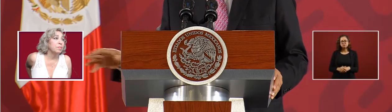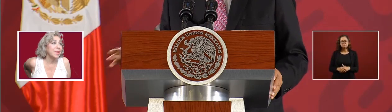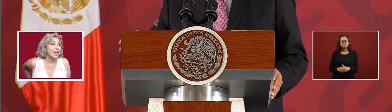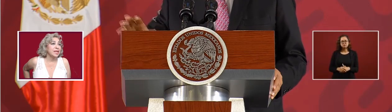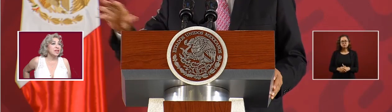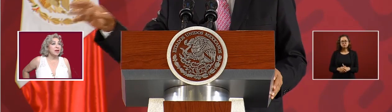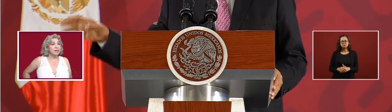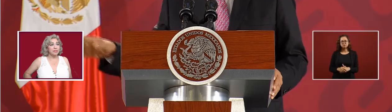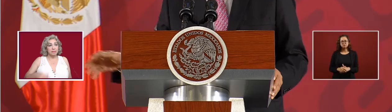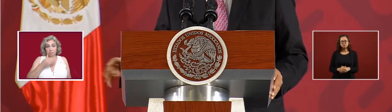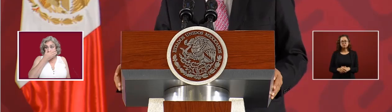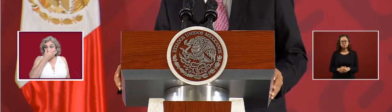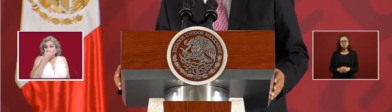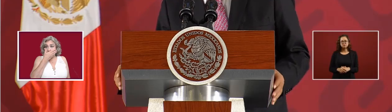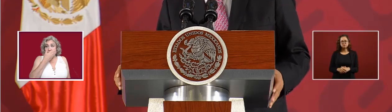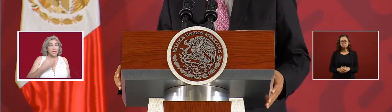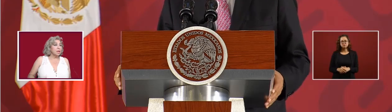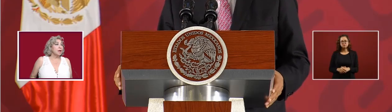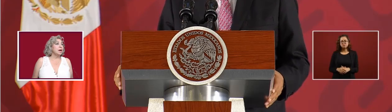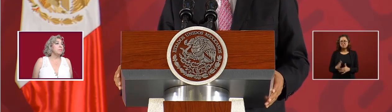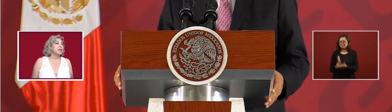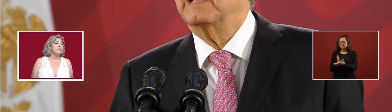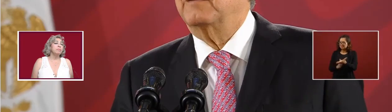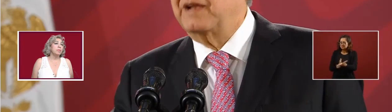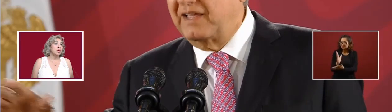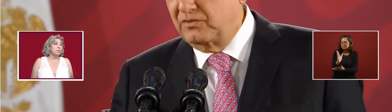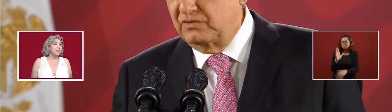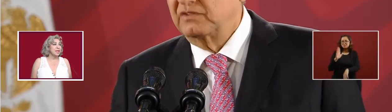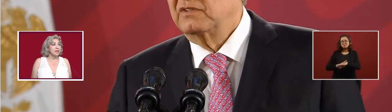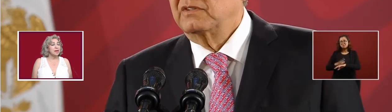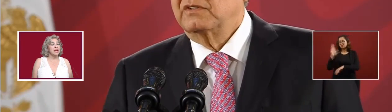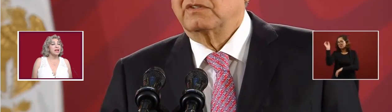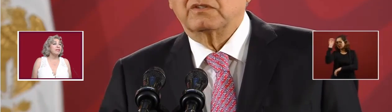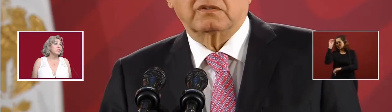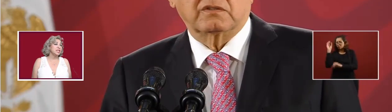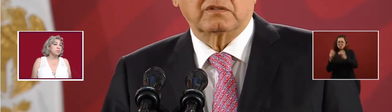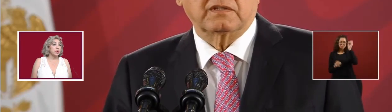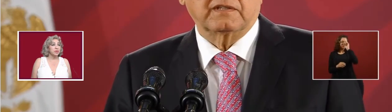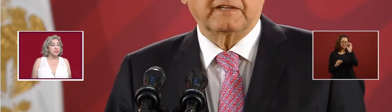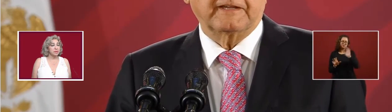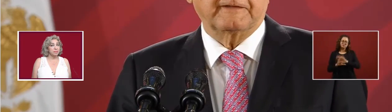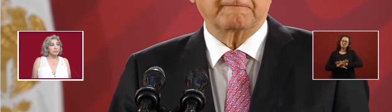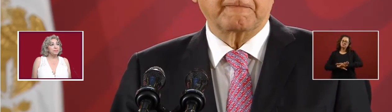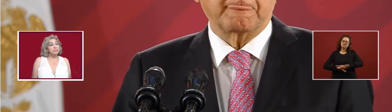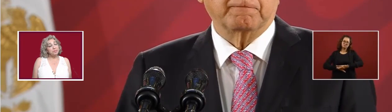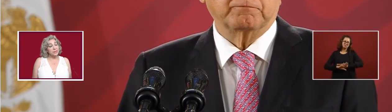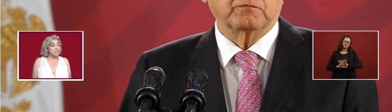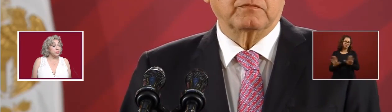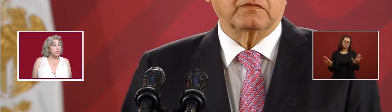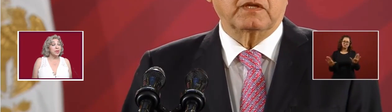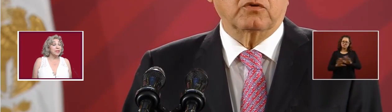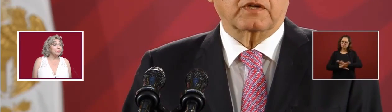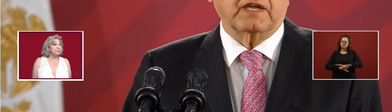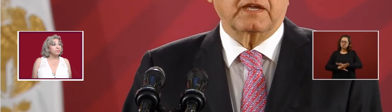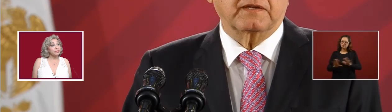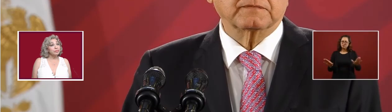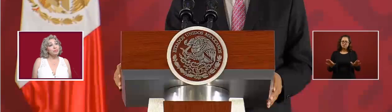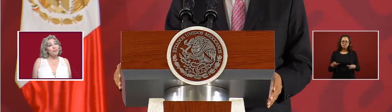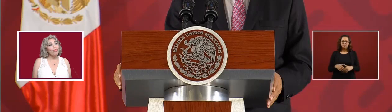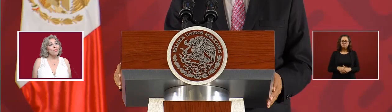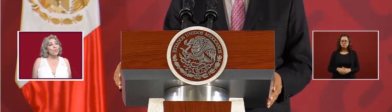But I cannot give them more opinion, and I've already spoke, I've spoken,